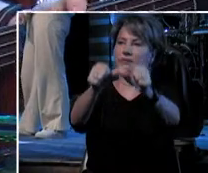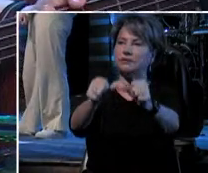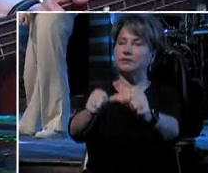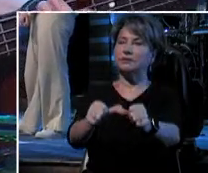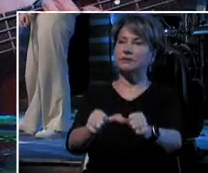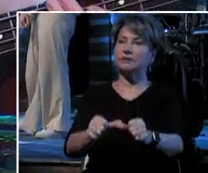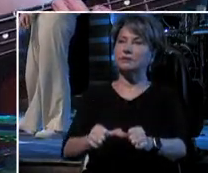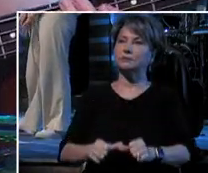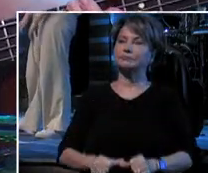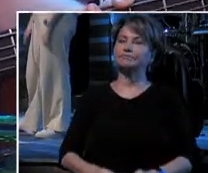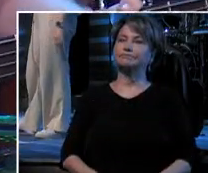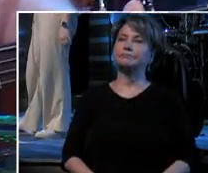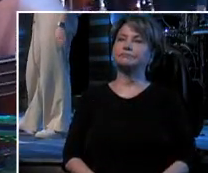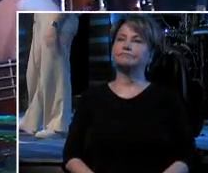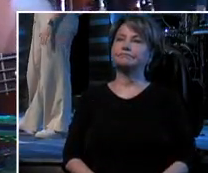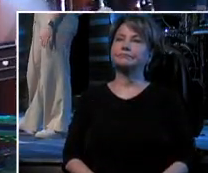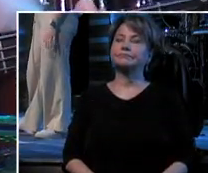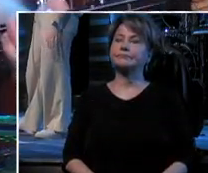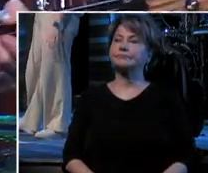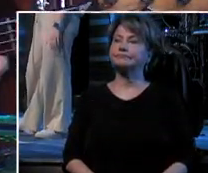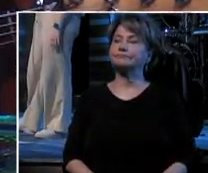remains. Amen. Let's sing it together.